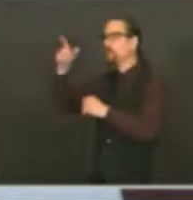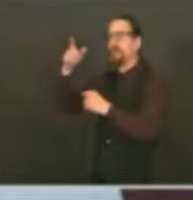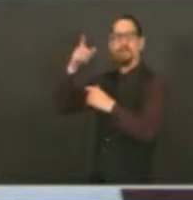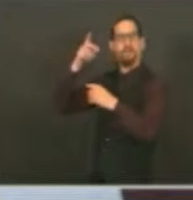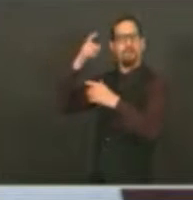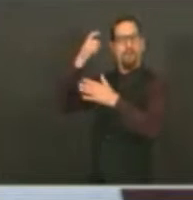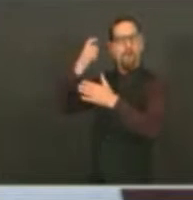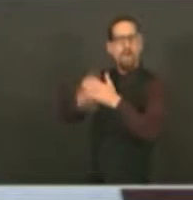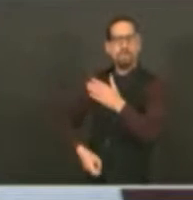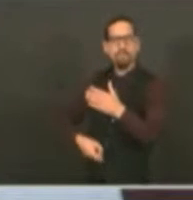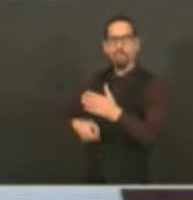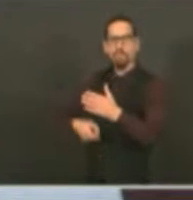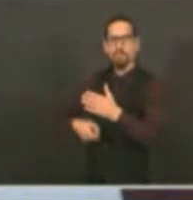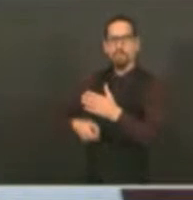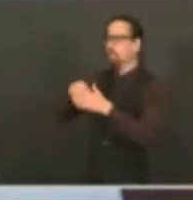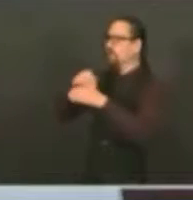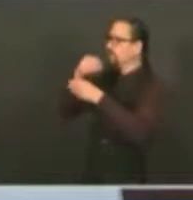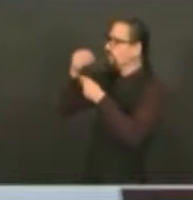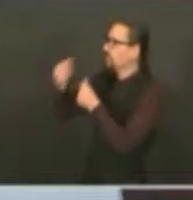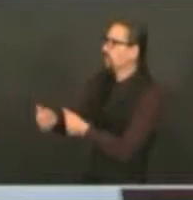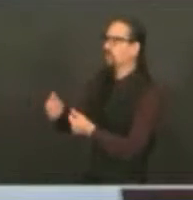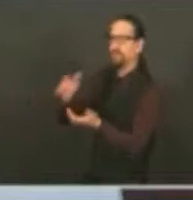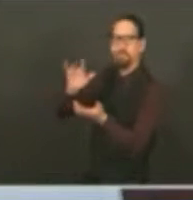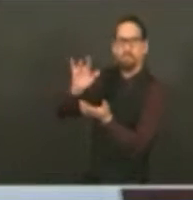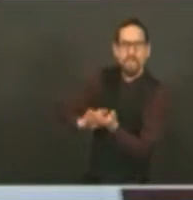free and could save your household.